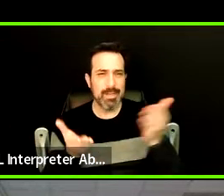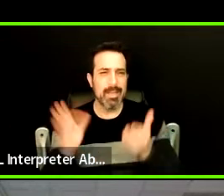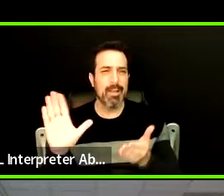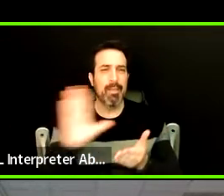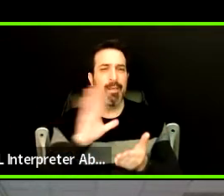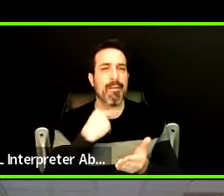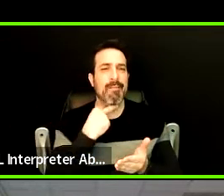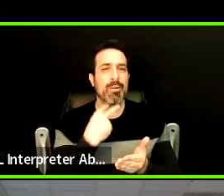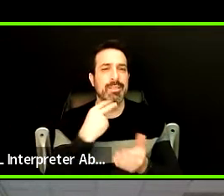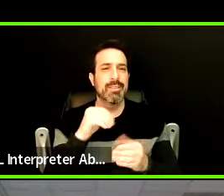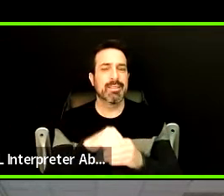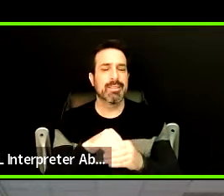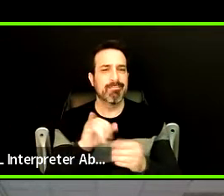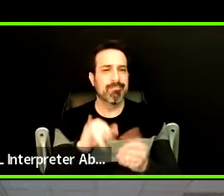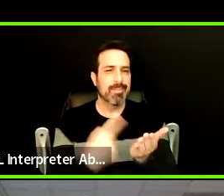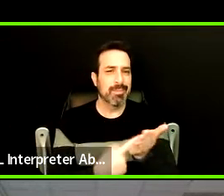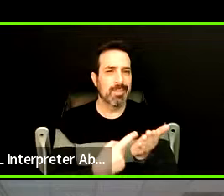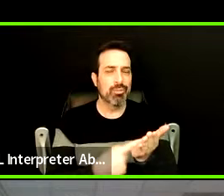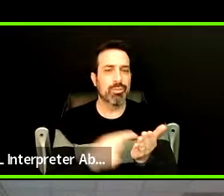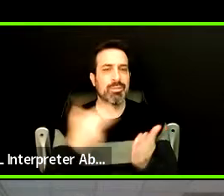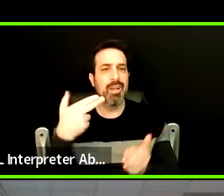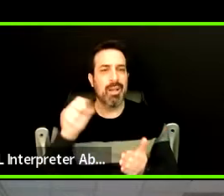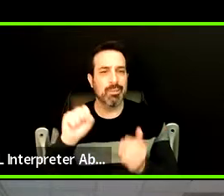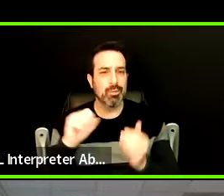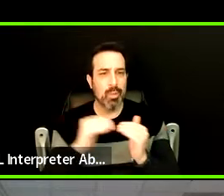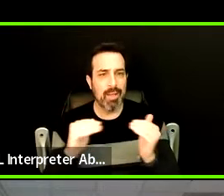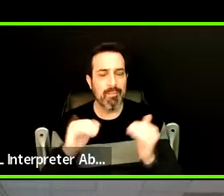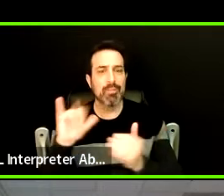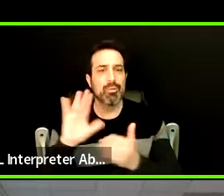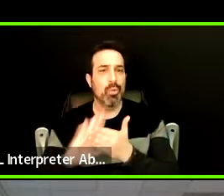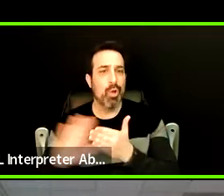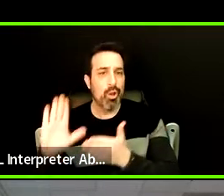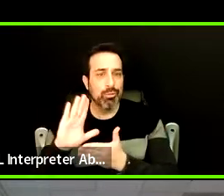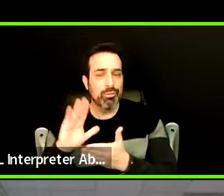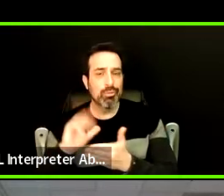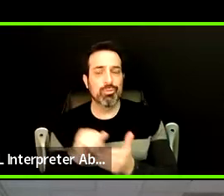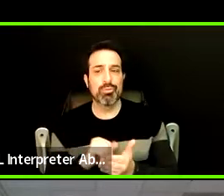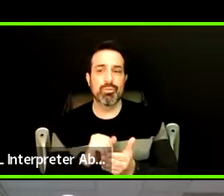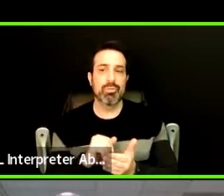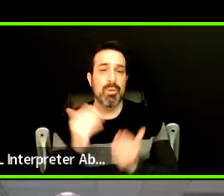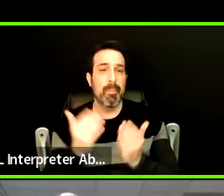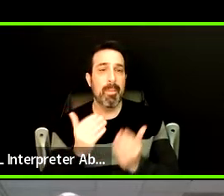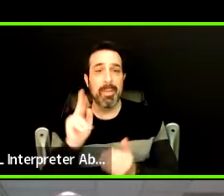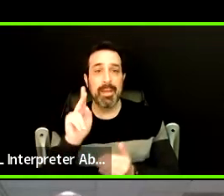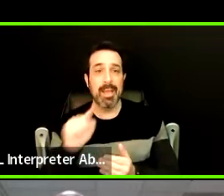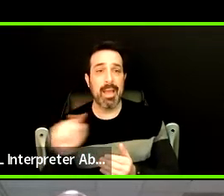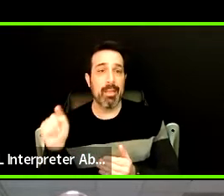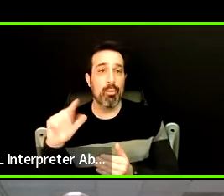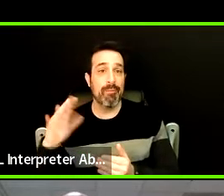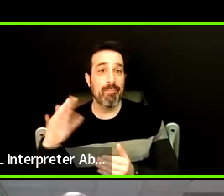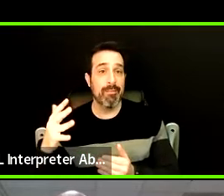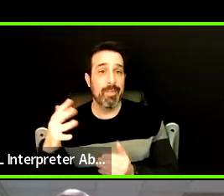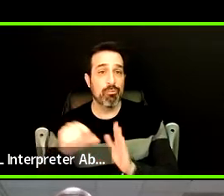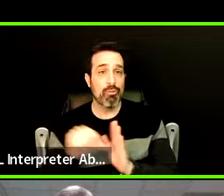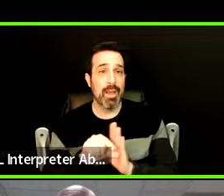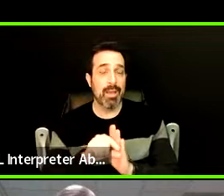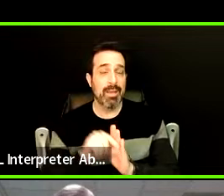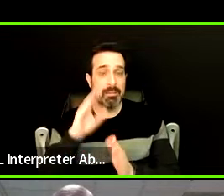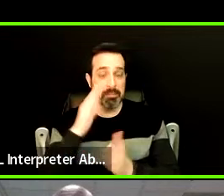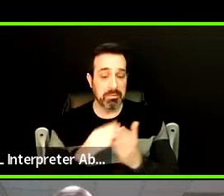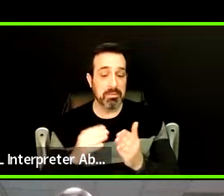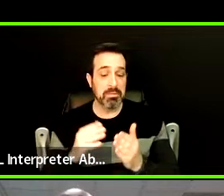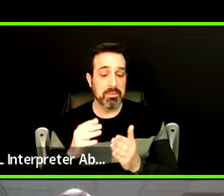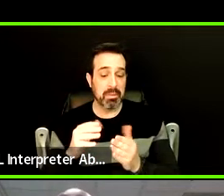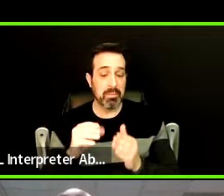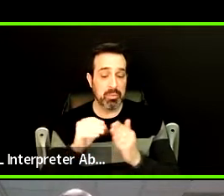into these discussions at the high school level as well as college, maybe even K through 5th, because some kids are interested